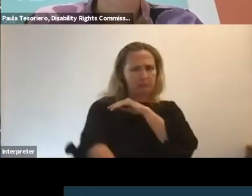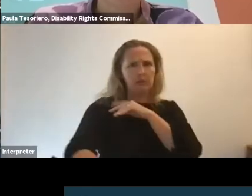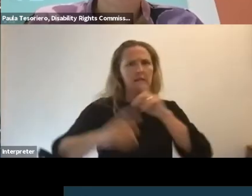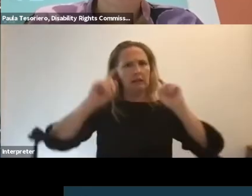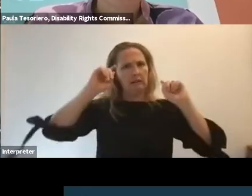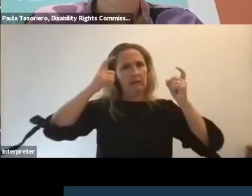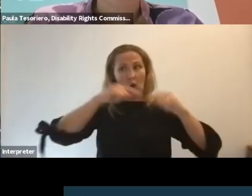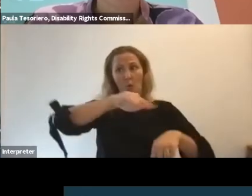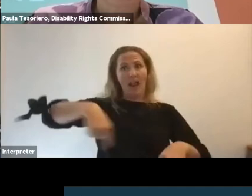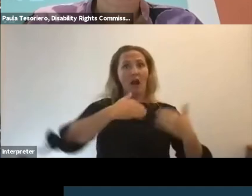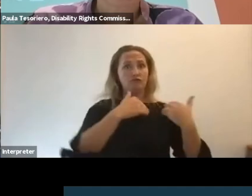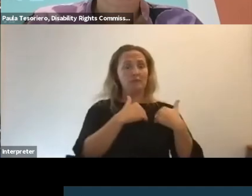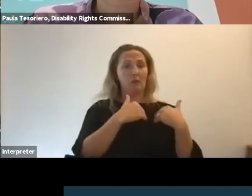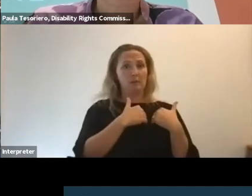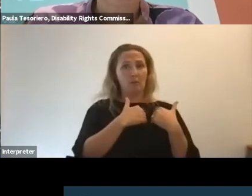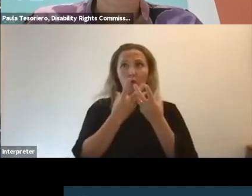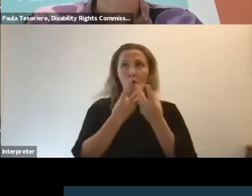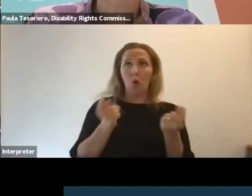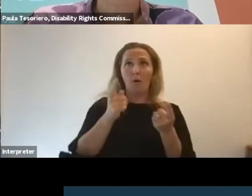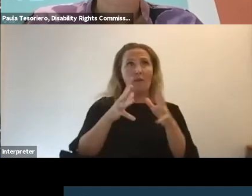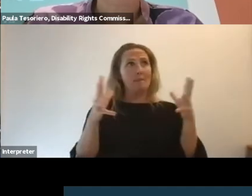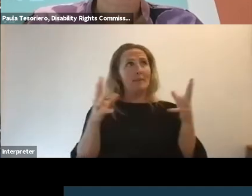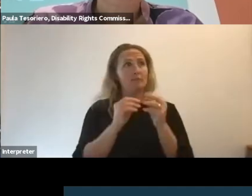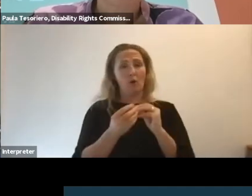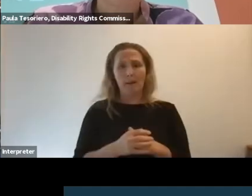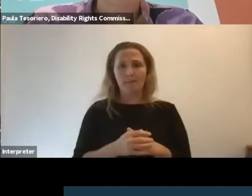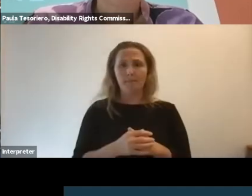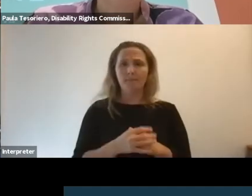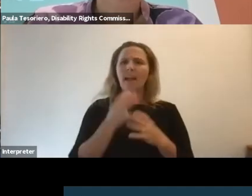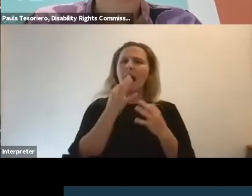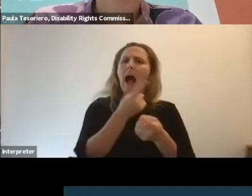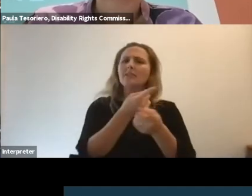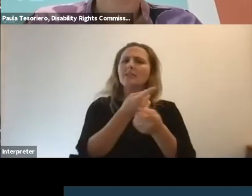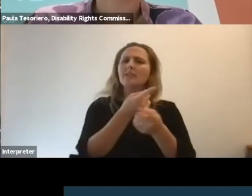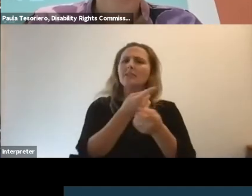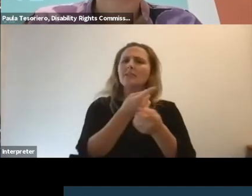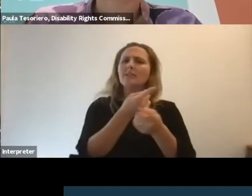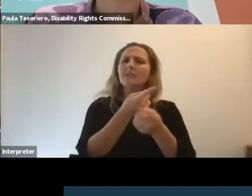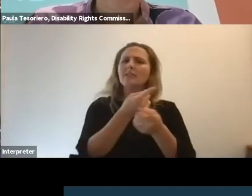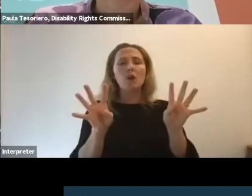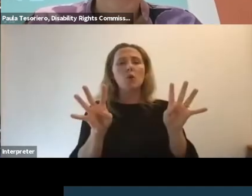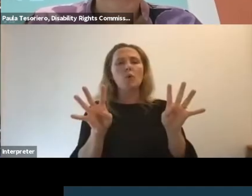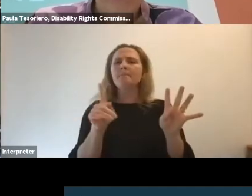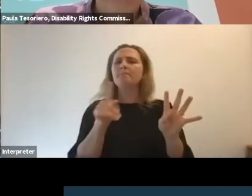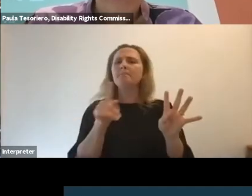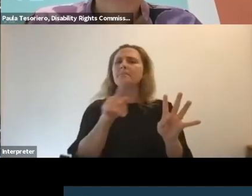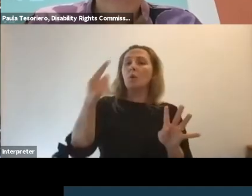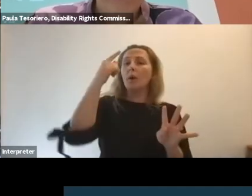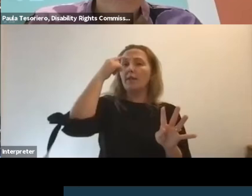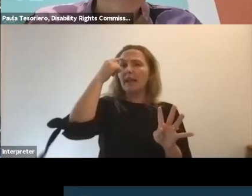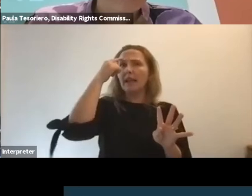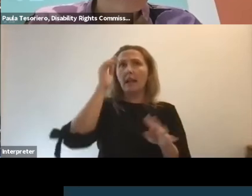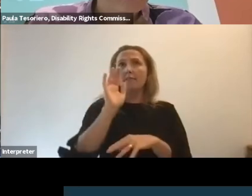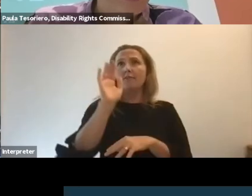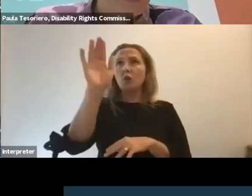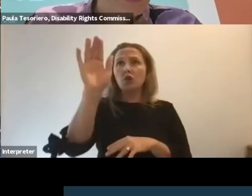might invite the panel to reflect on the kinds of leaders we need to be growing right now